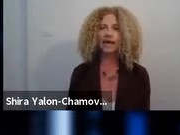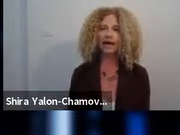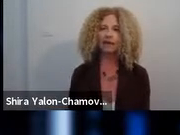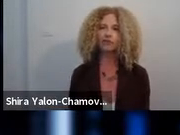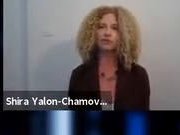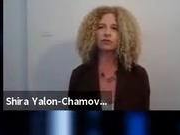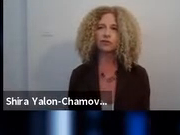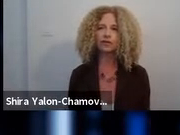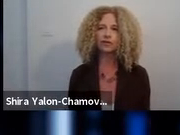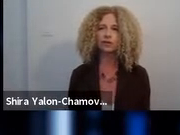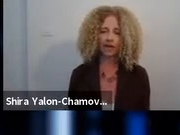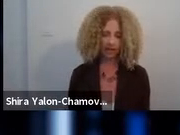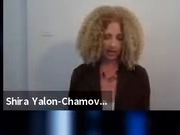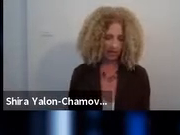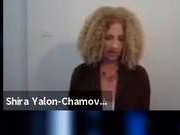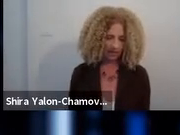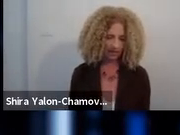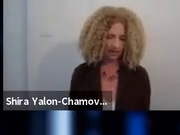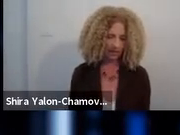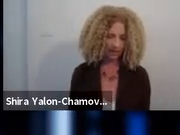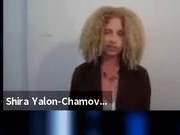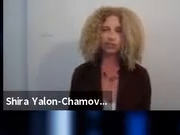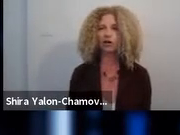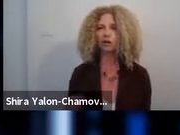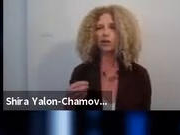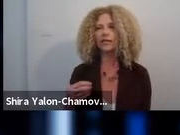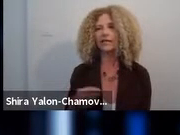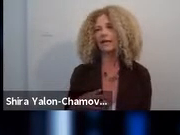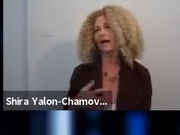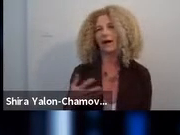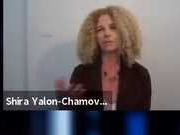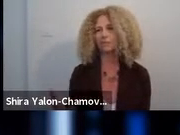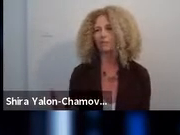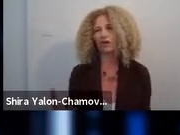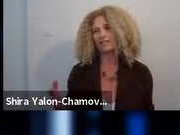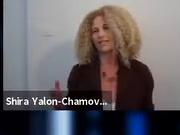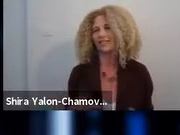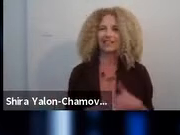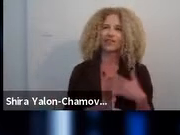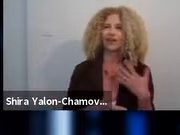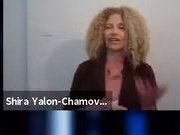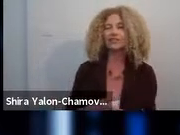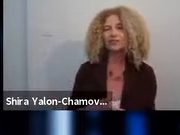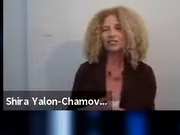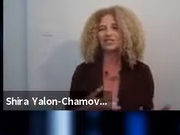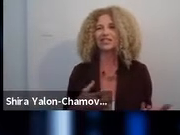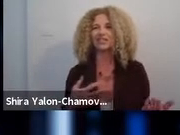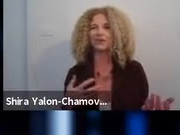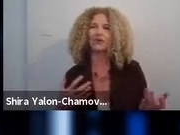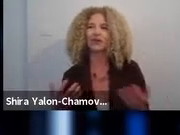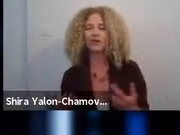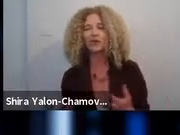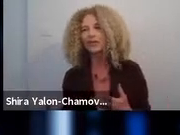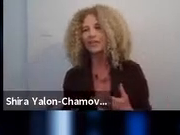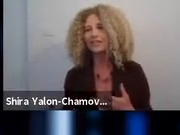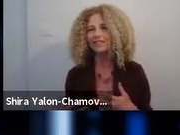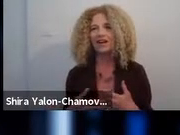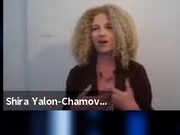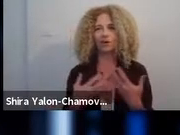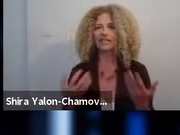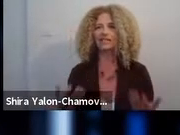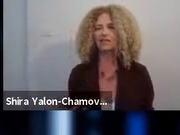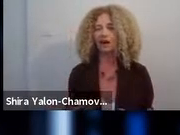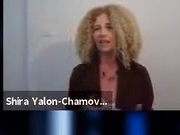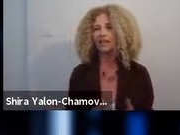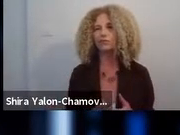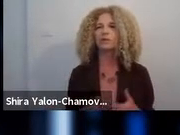we have to do it in a way that is not only because they are interested or curious